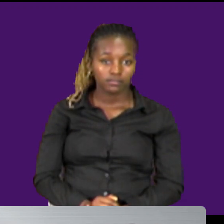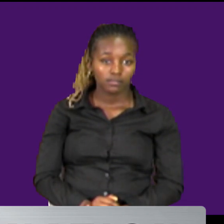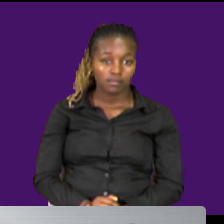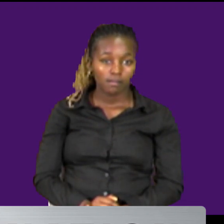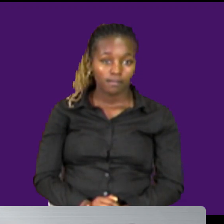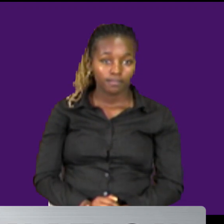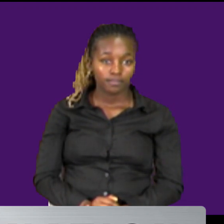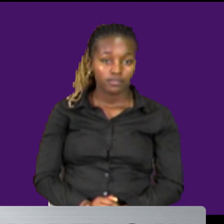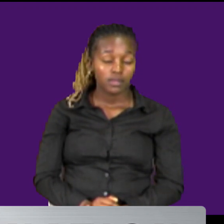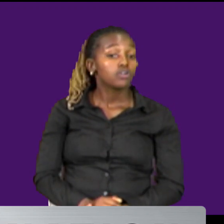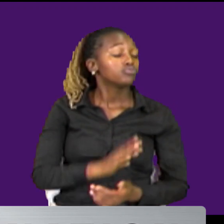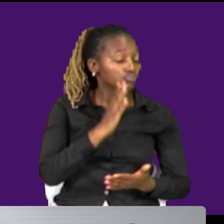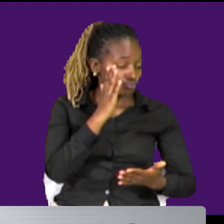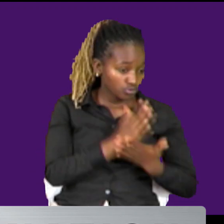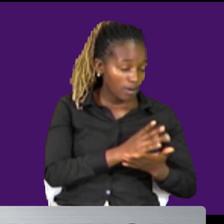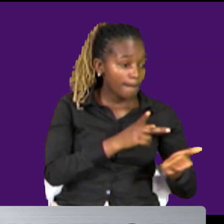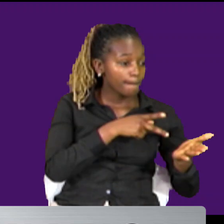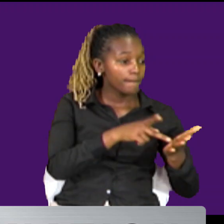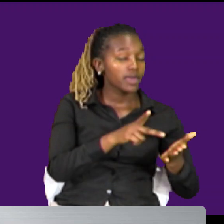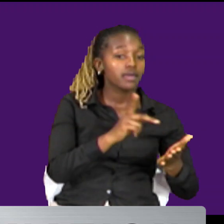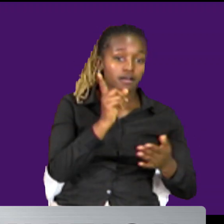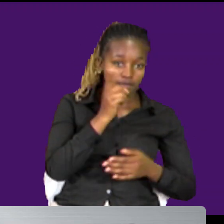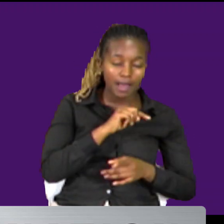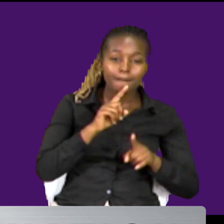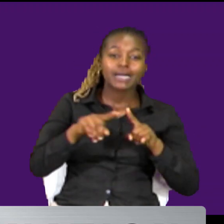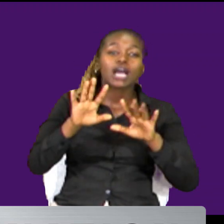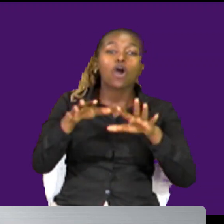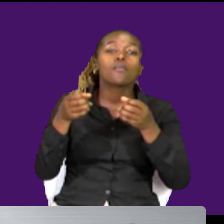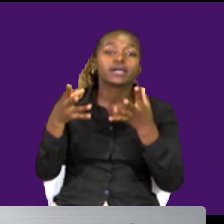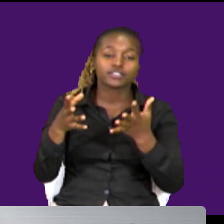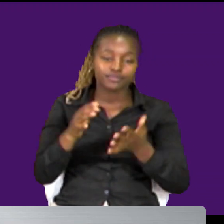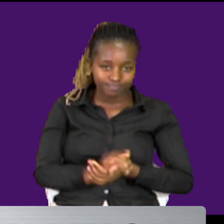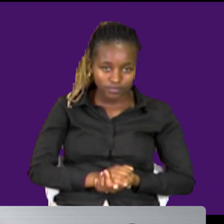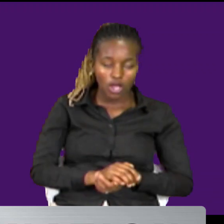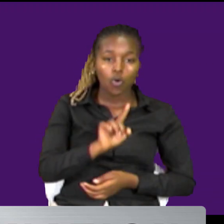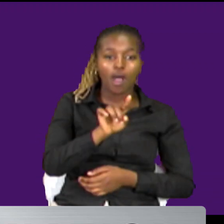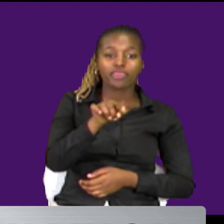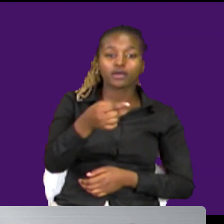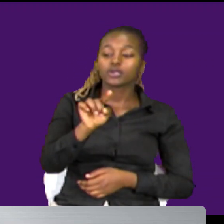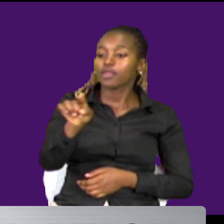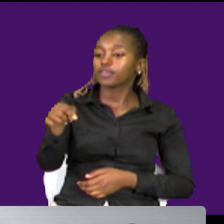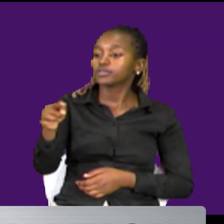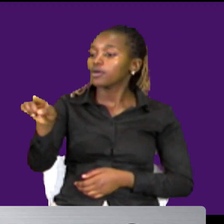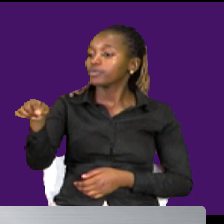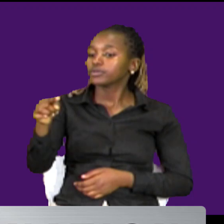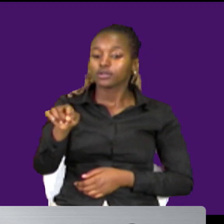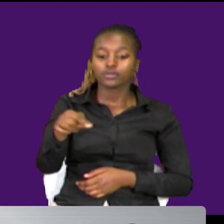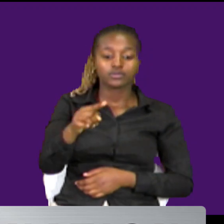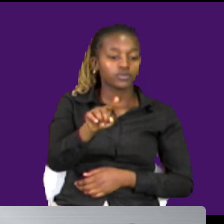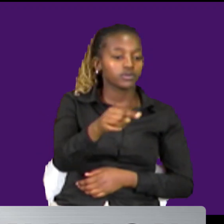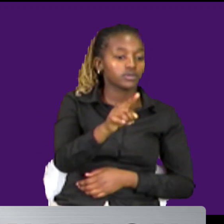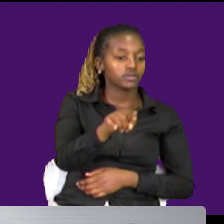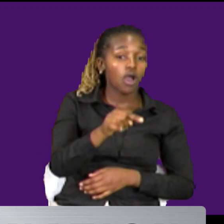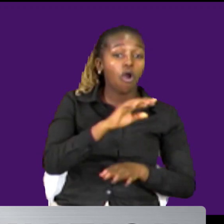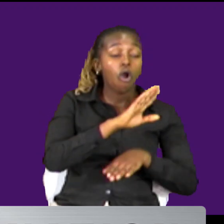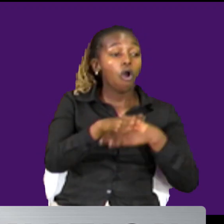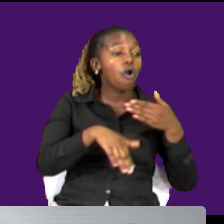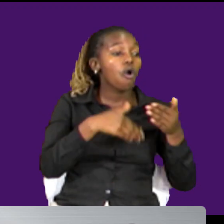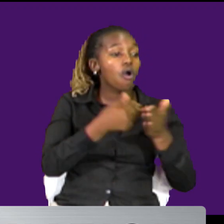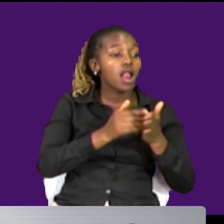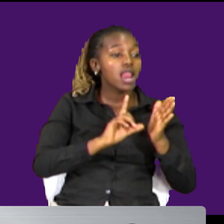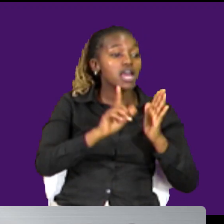much they were paid. They were paid 1,000 and not 10,000. So these boys decided, they were all on motorbike, they decided